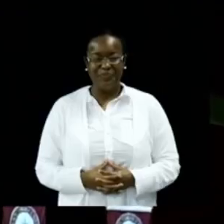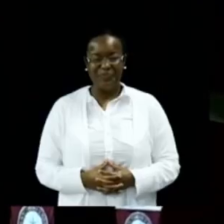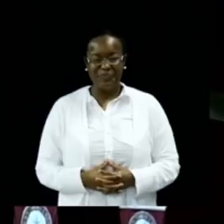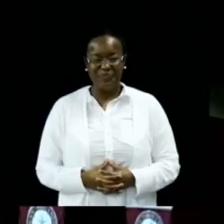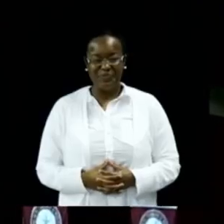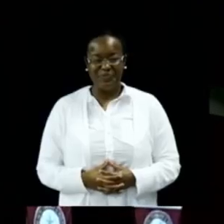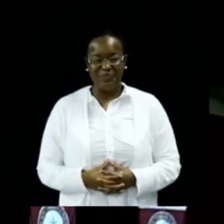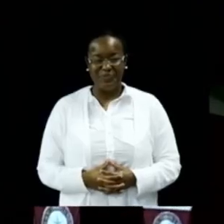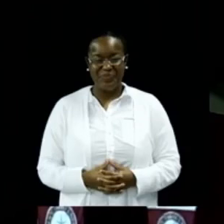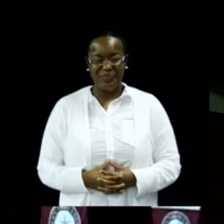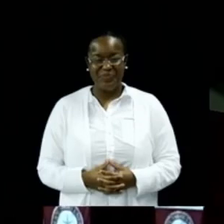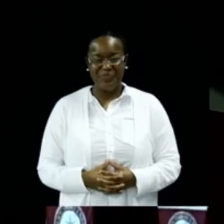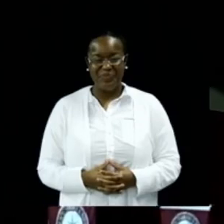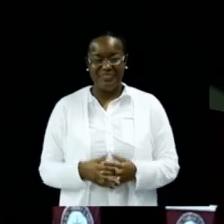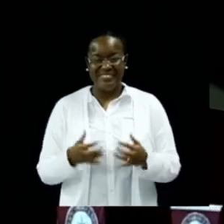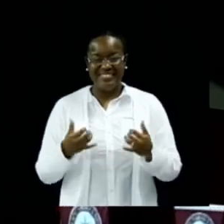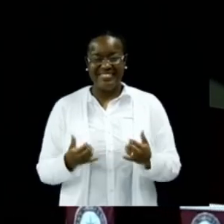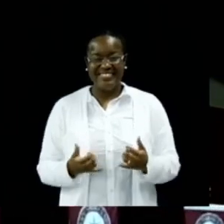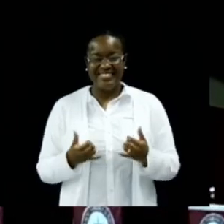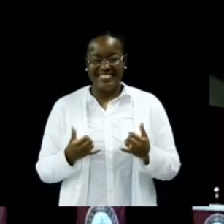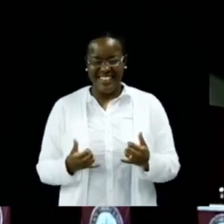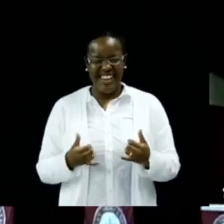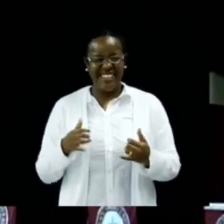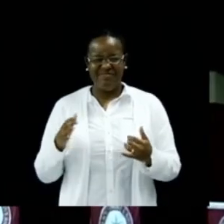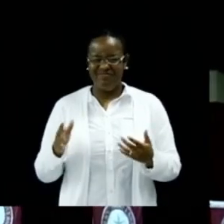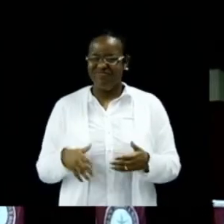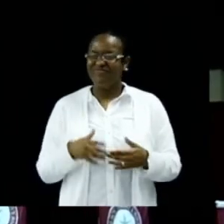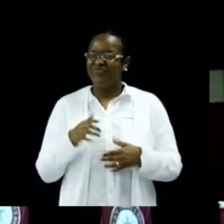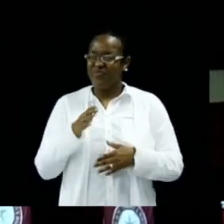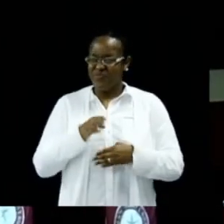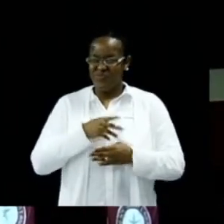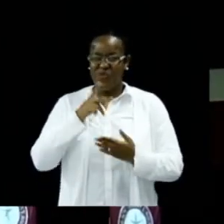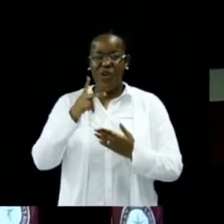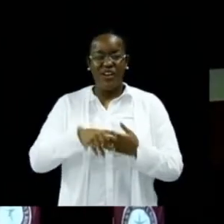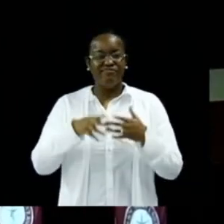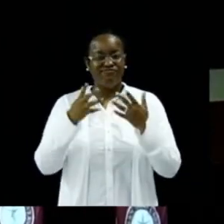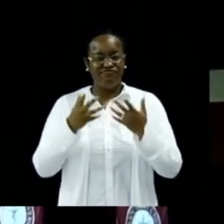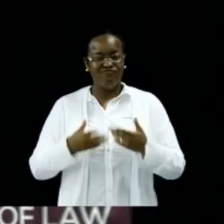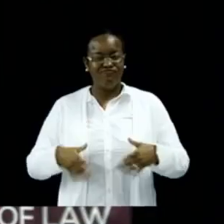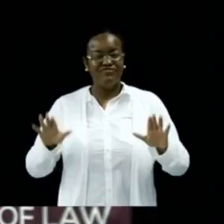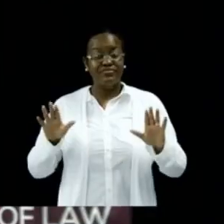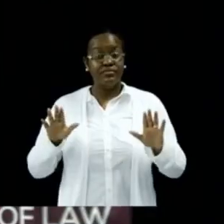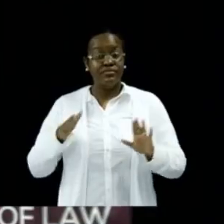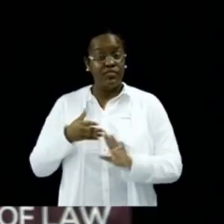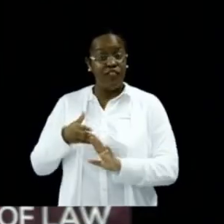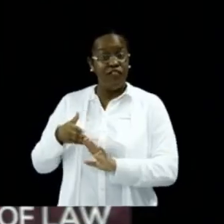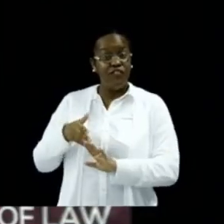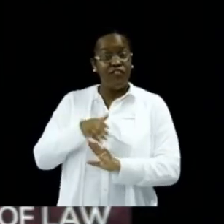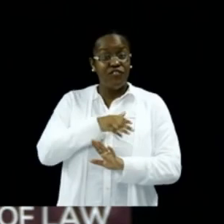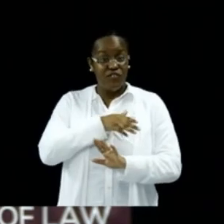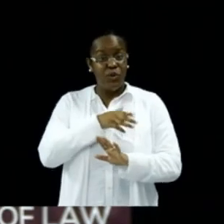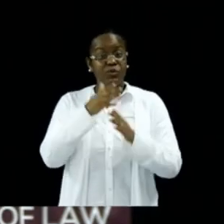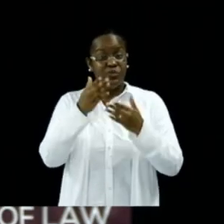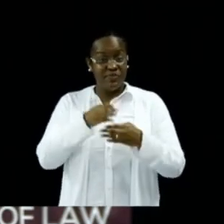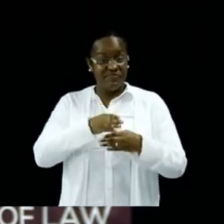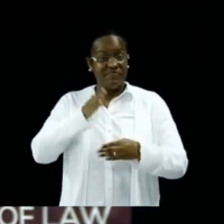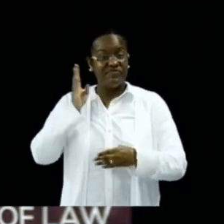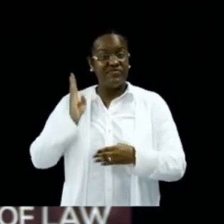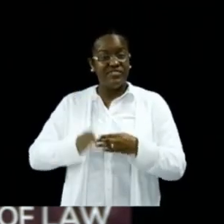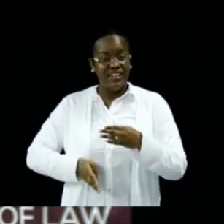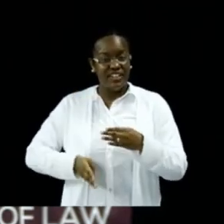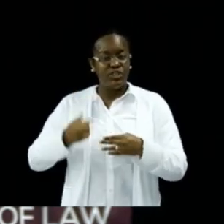We are now at the end of our program. Before we leave, we will sing